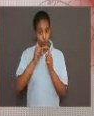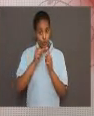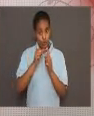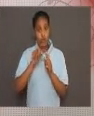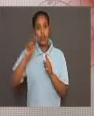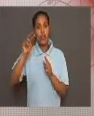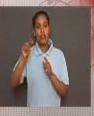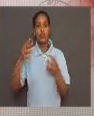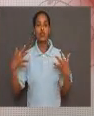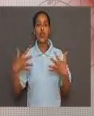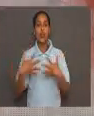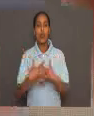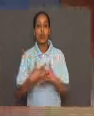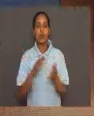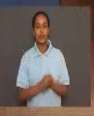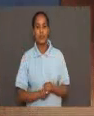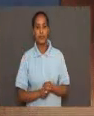nitrogen compounds.